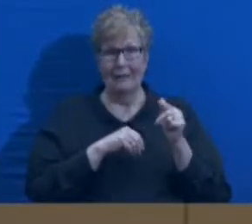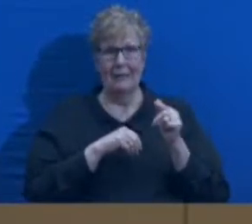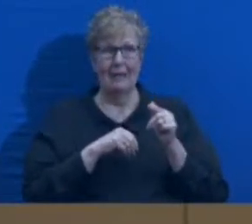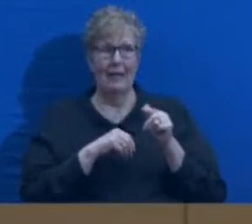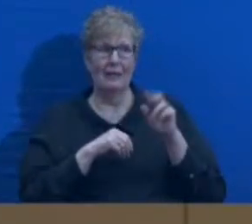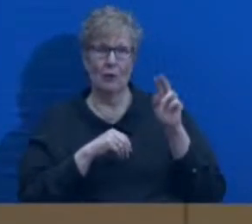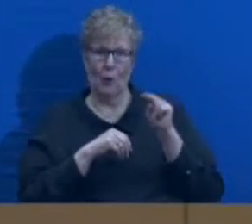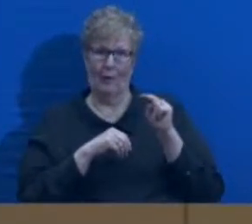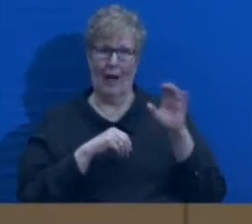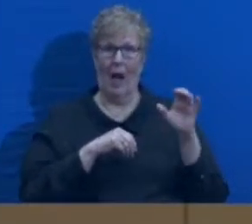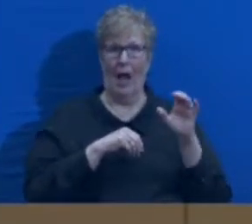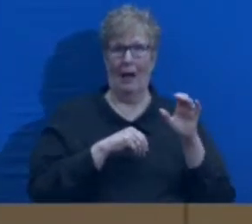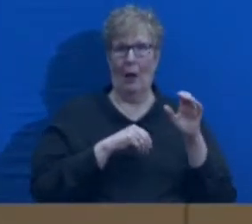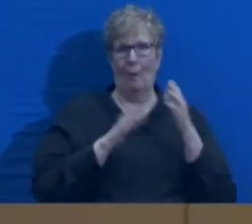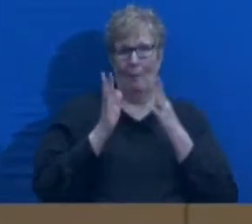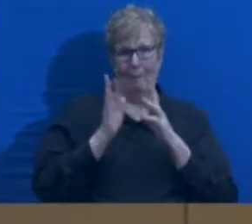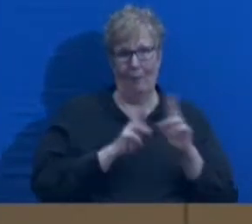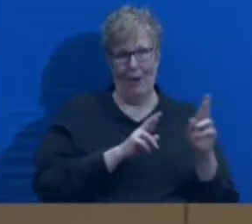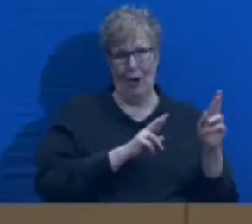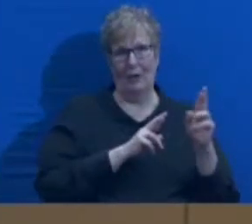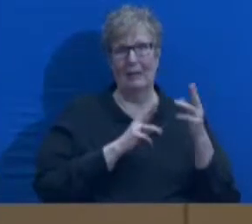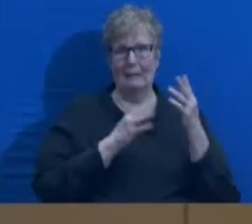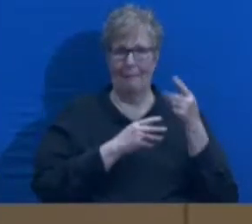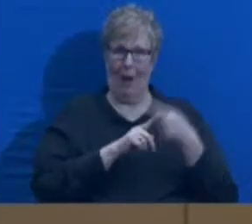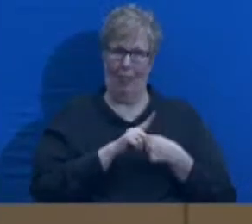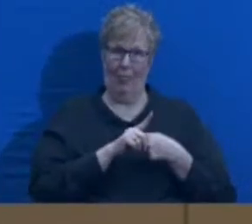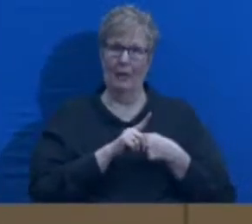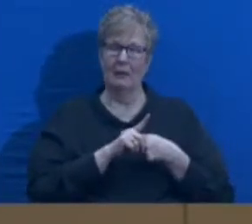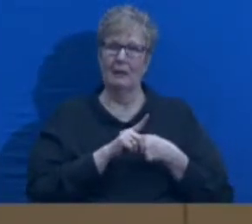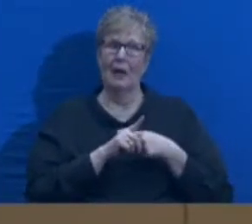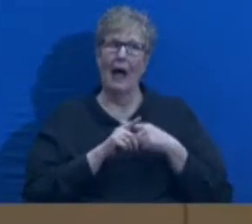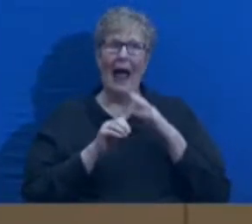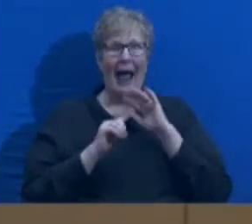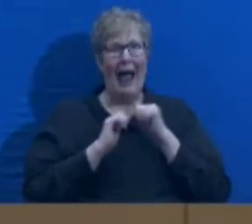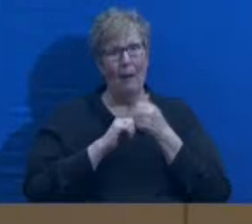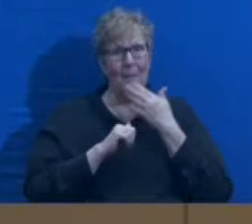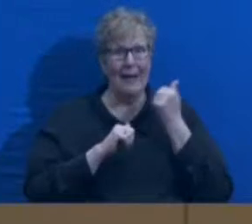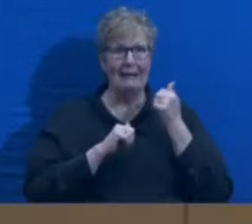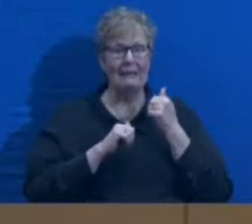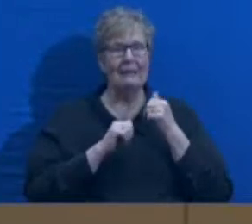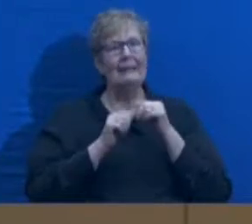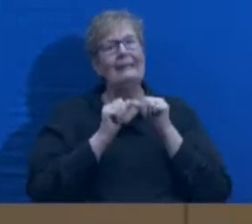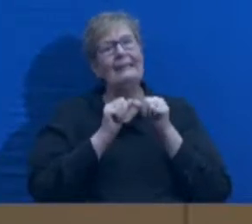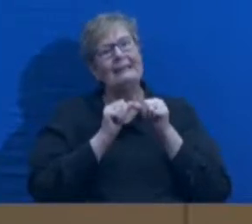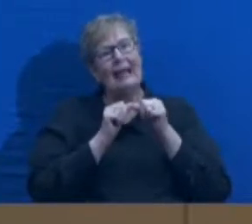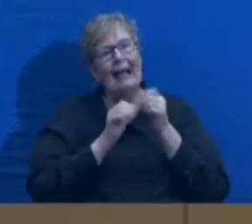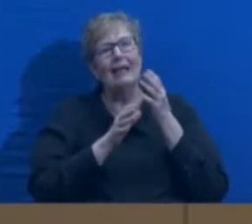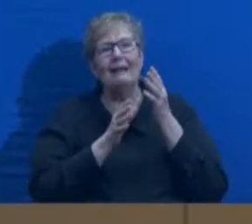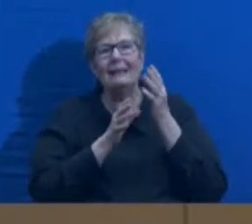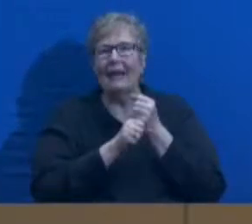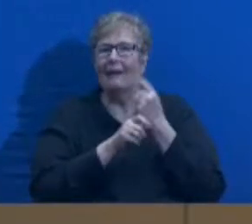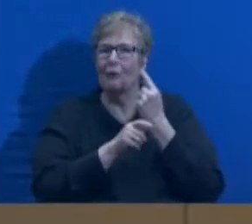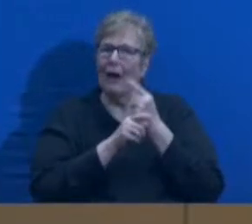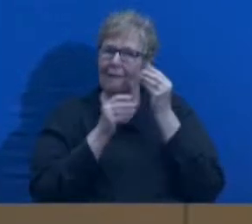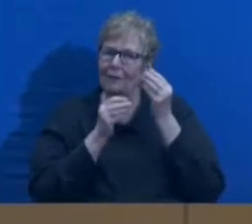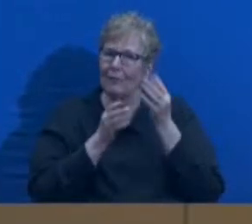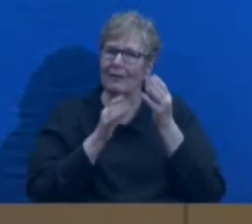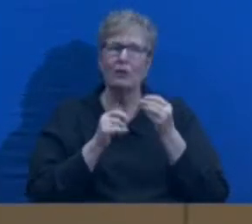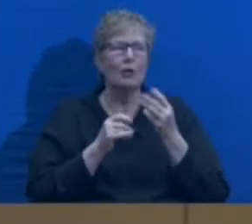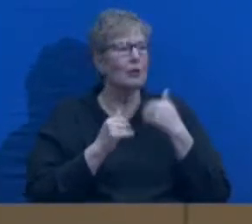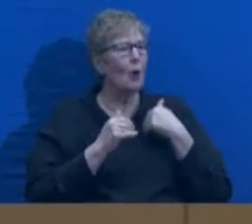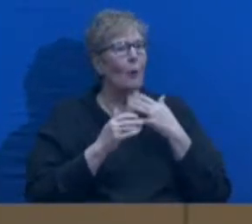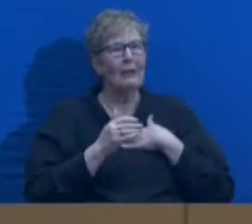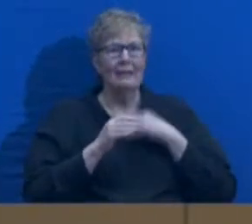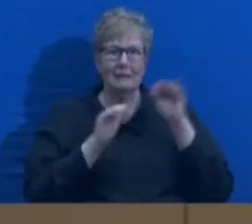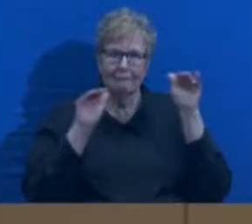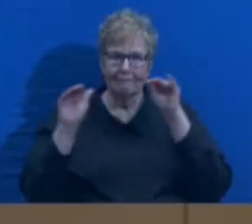Carolina Preparedness Month. One of the best ways our citizens can be prepared is to stay informed. And so we would like to remind the public